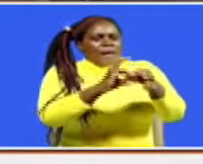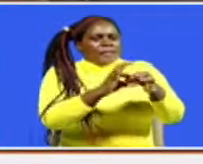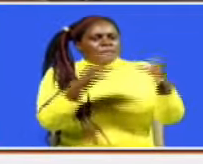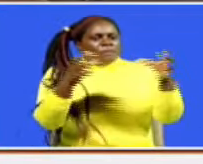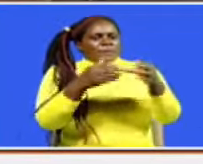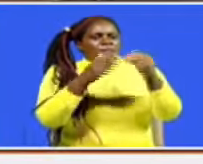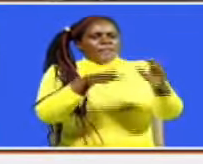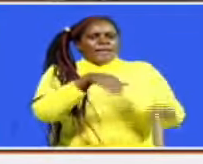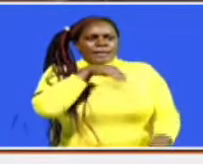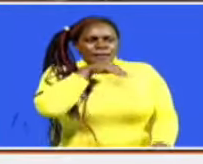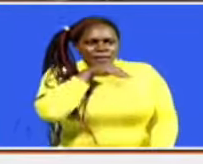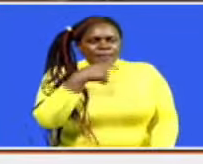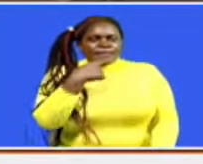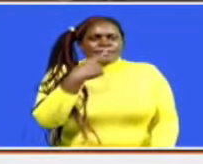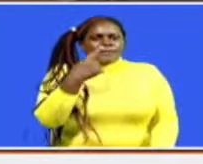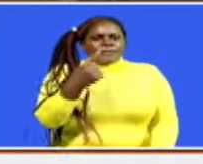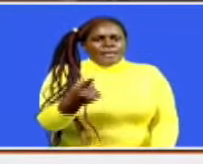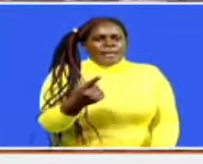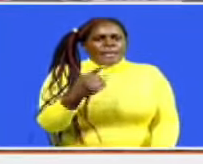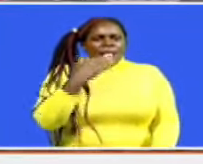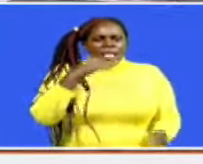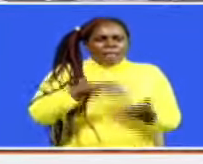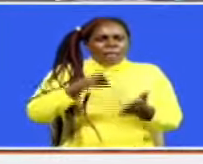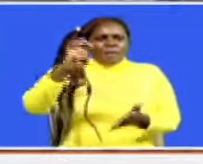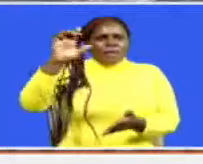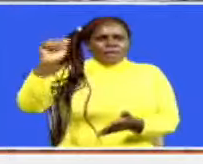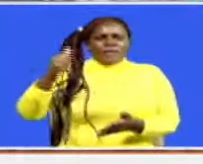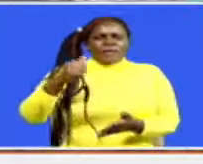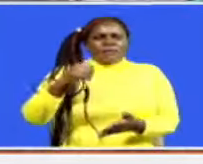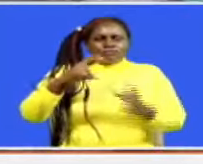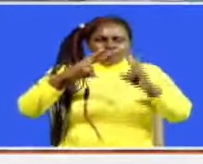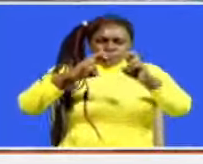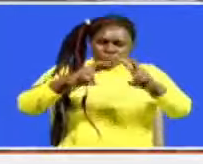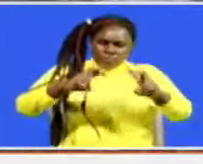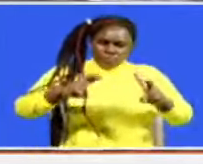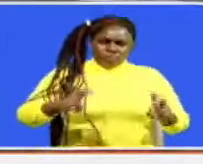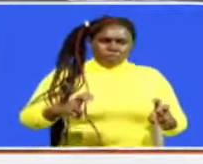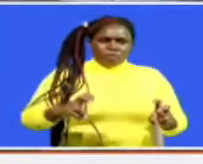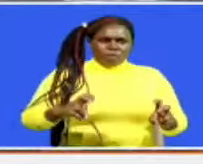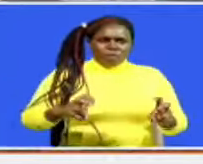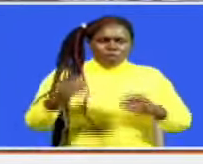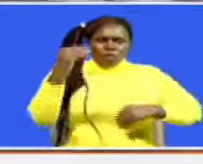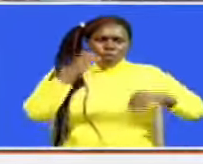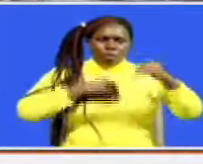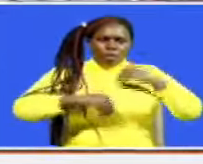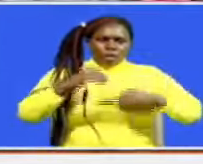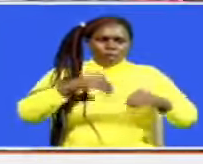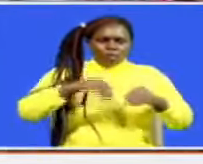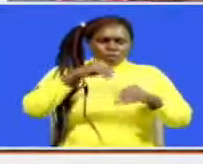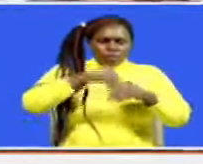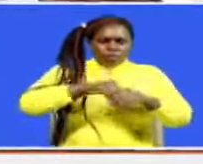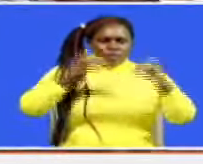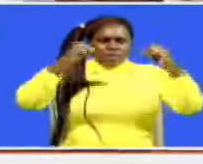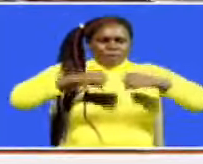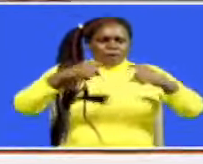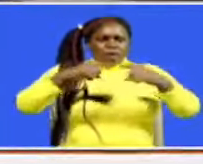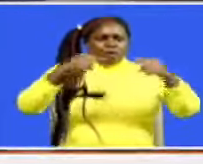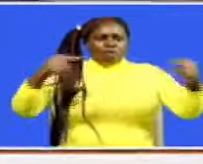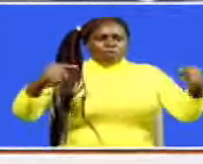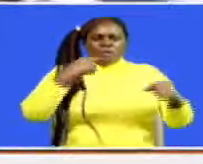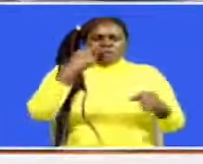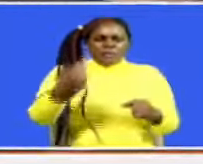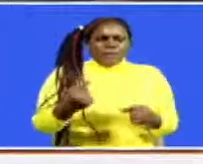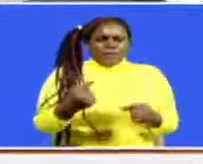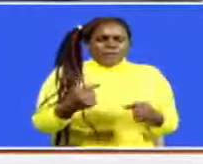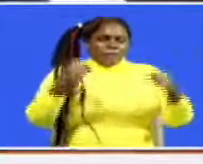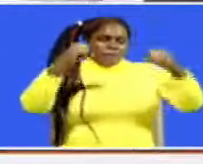Raila Odinga has since written to ESCC asking them to investigate alleged corruption in the deal. The opposition has claimed